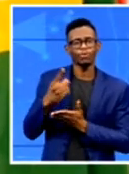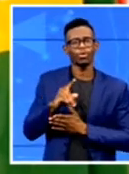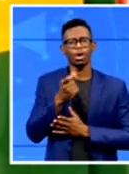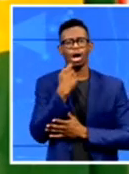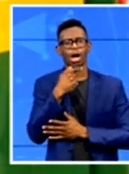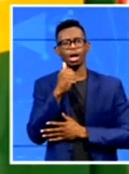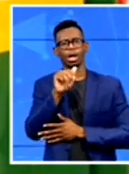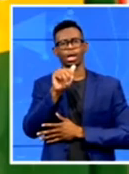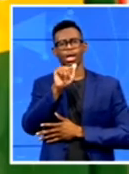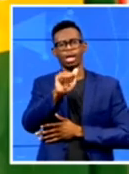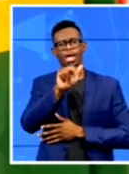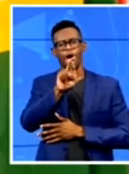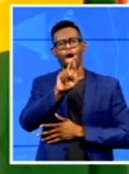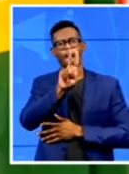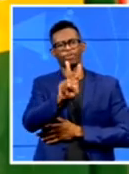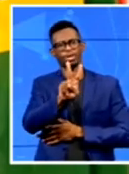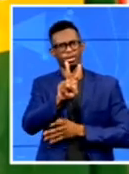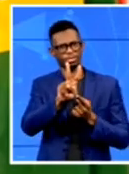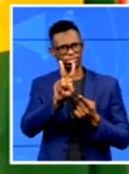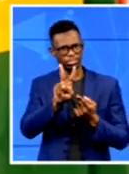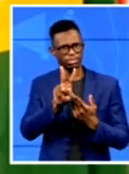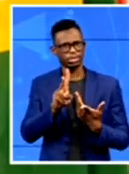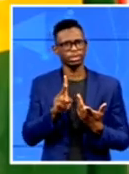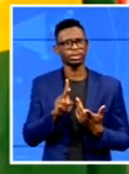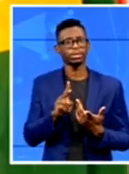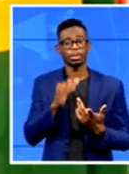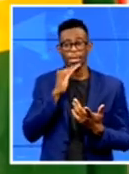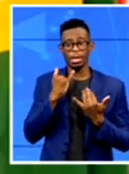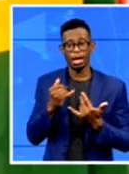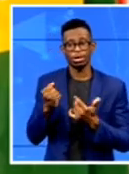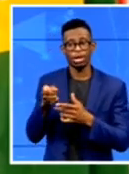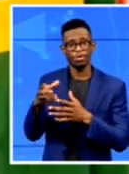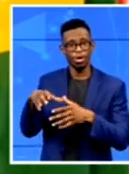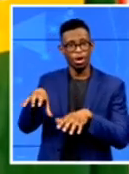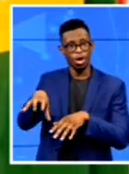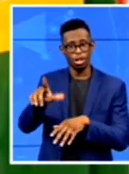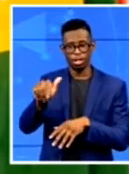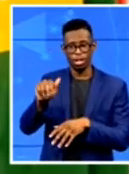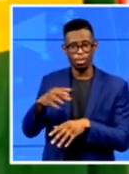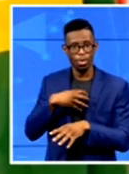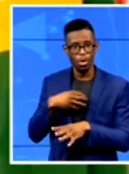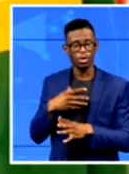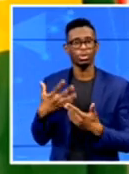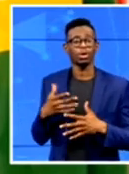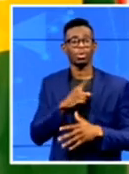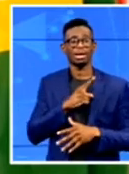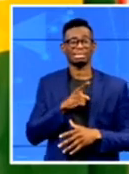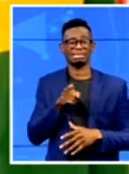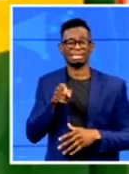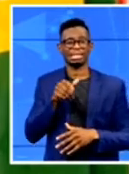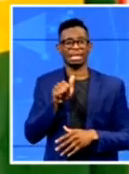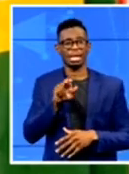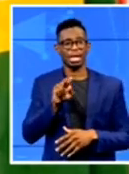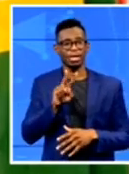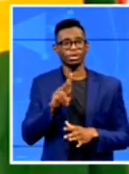HIV/AIDS infected patients. And unsurprisingly, this constituted a huge part of our national health